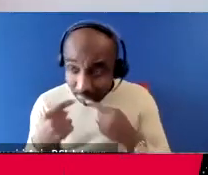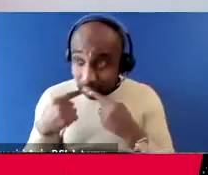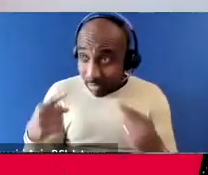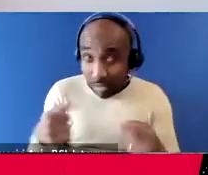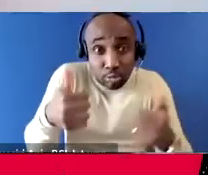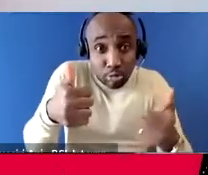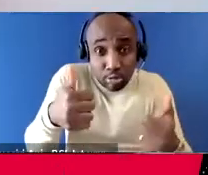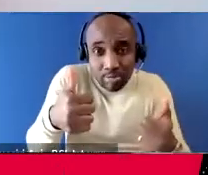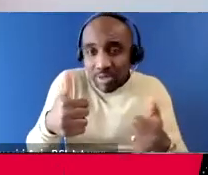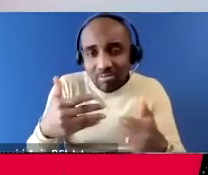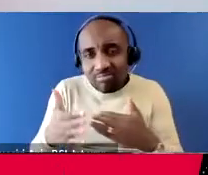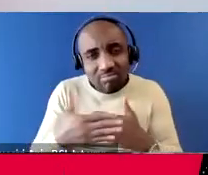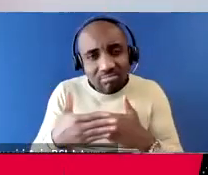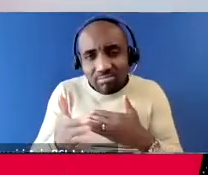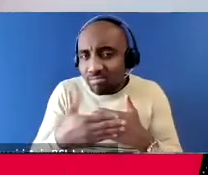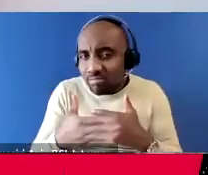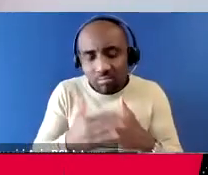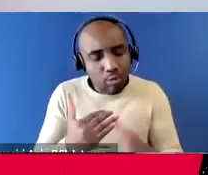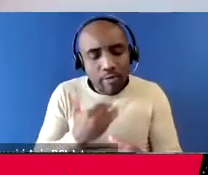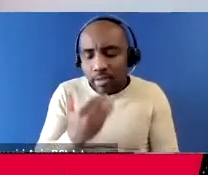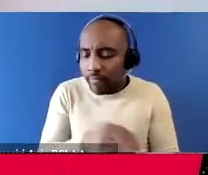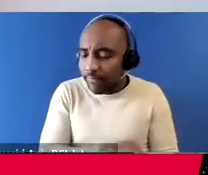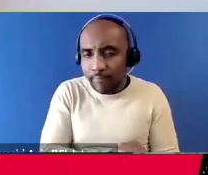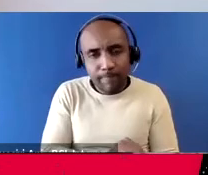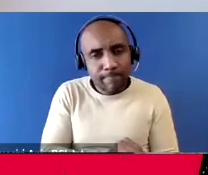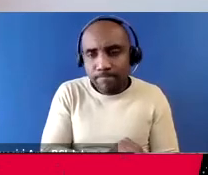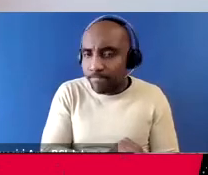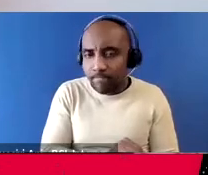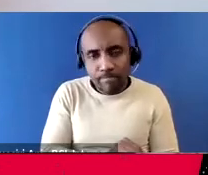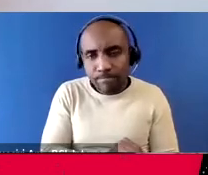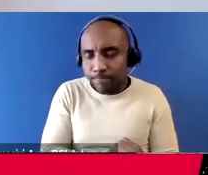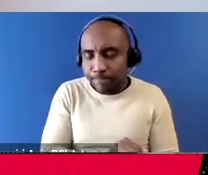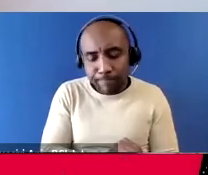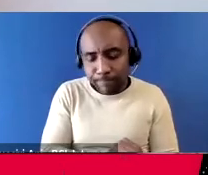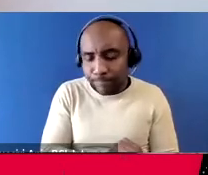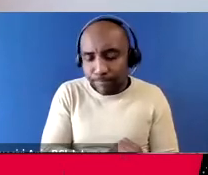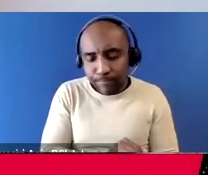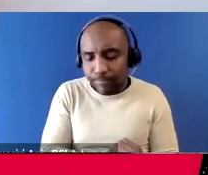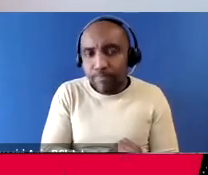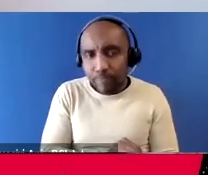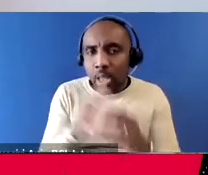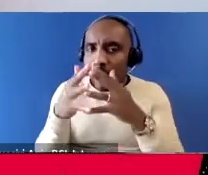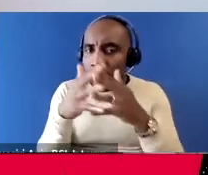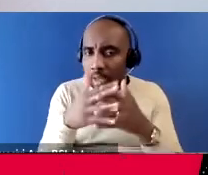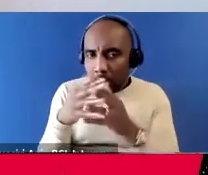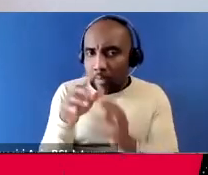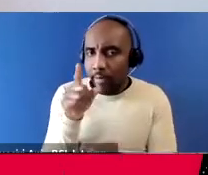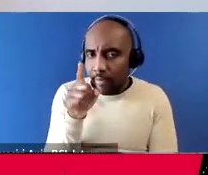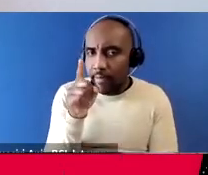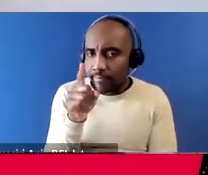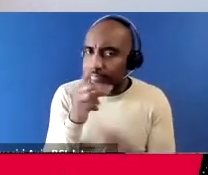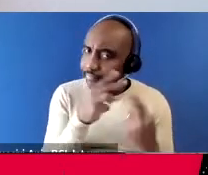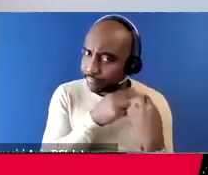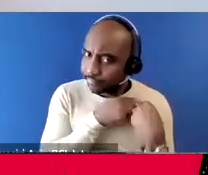to have or to play a positive role in Yemen, including pushing for